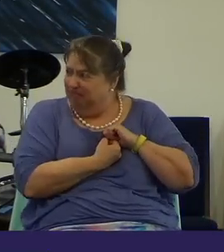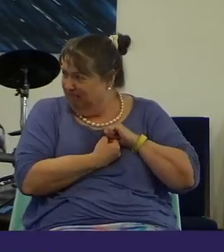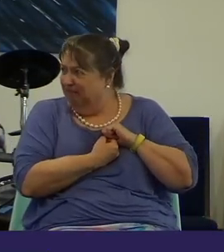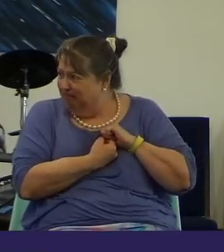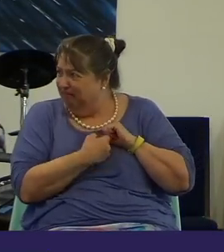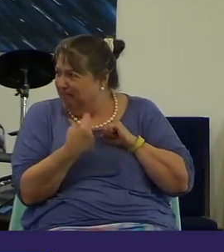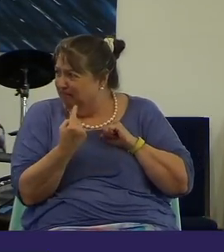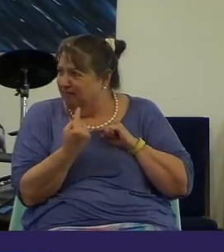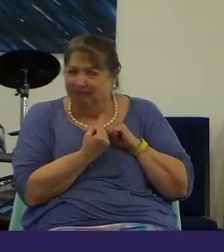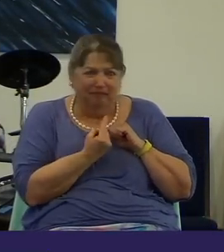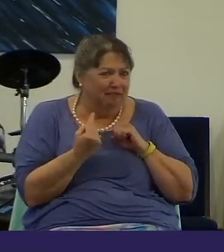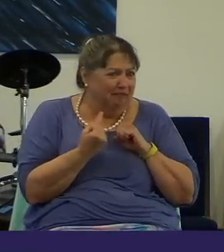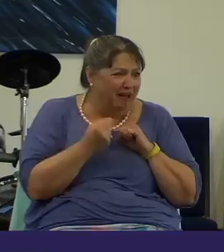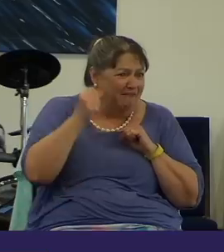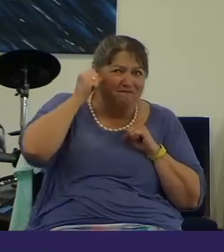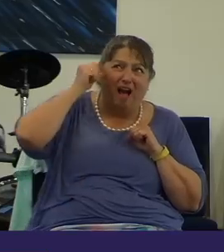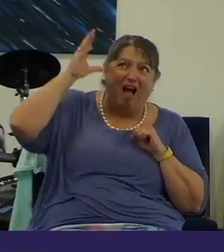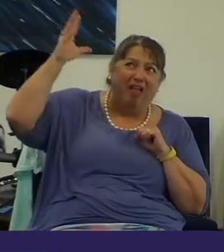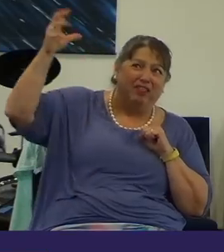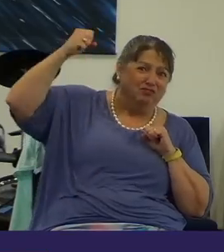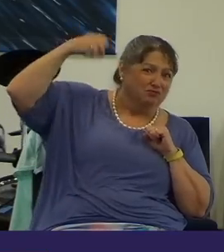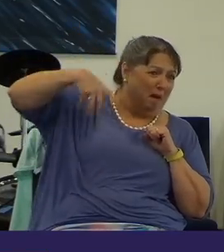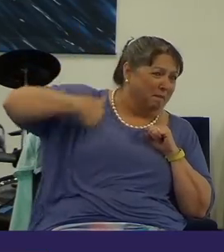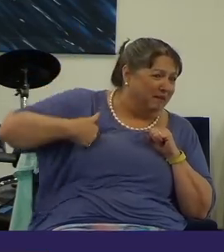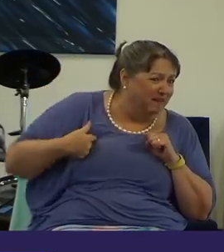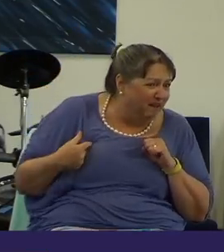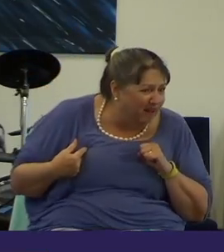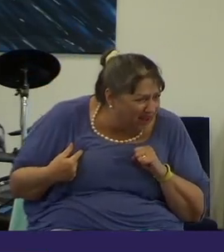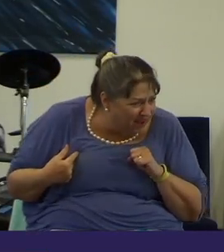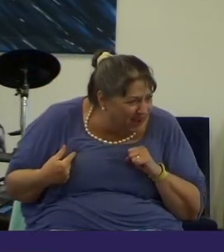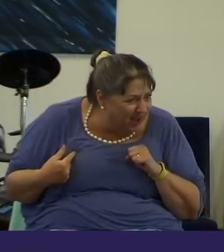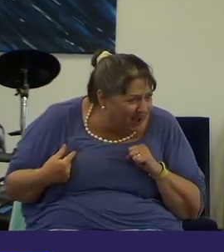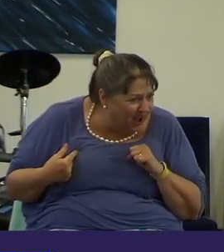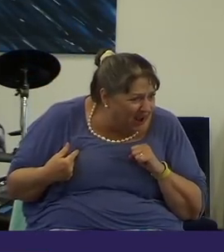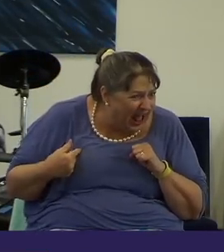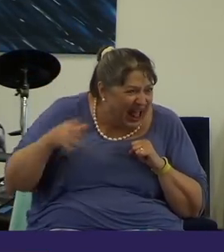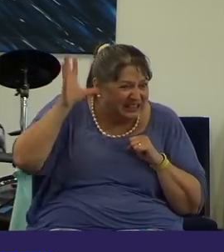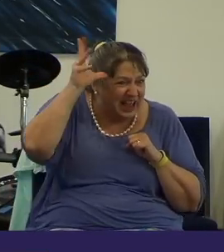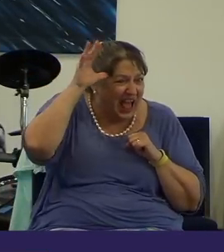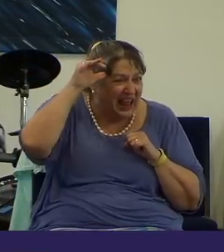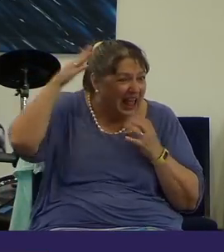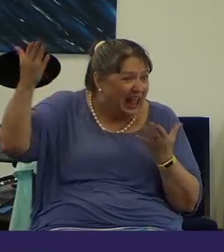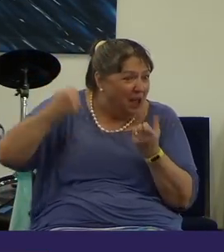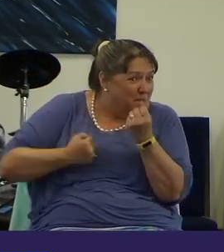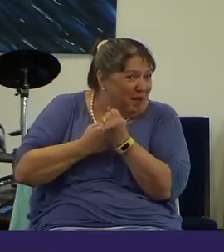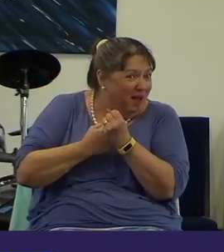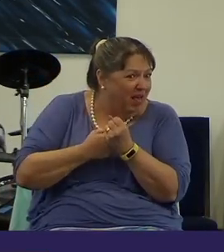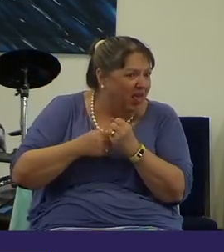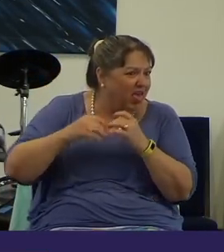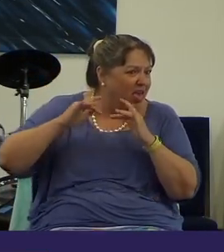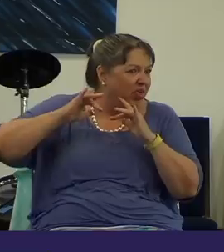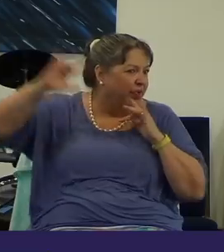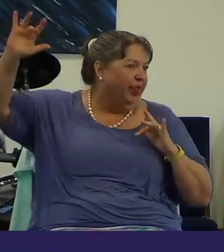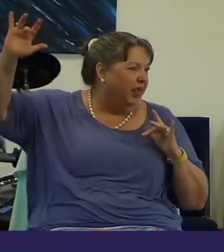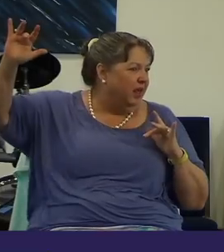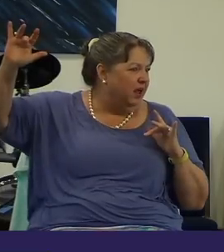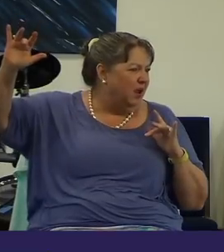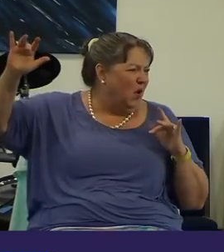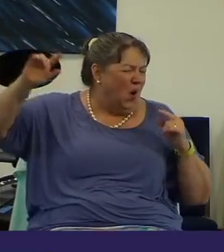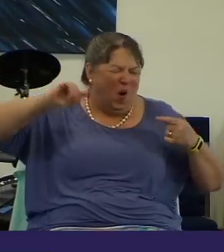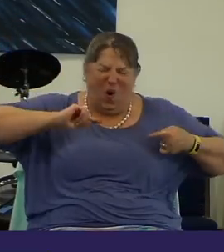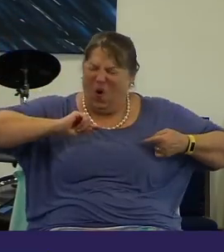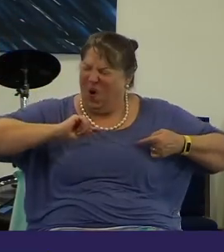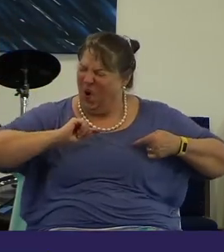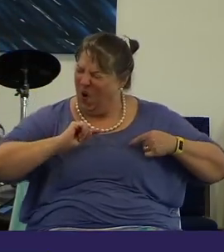by his Father. That is, that was not there for him. That must have been the biggest pain